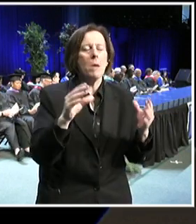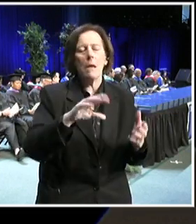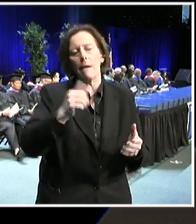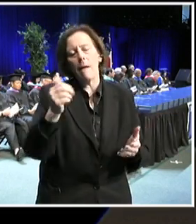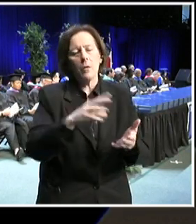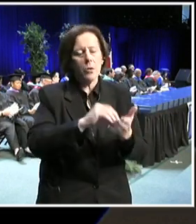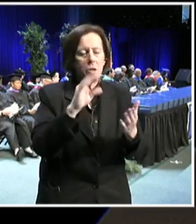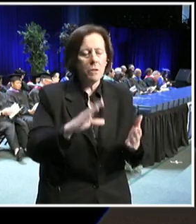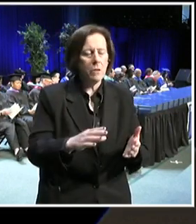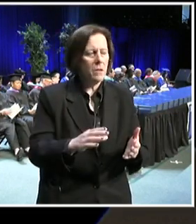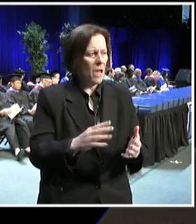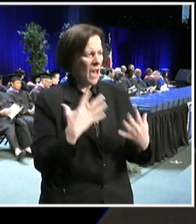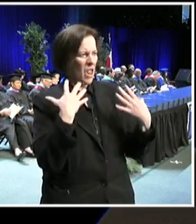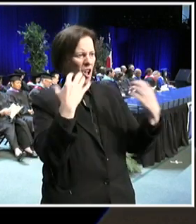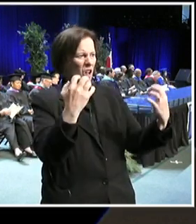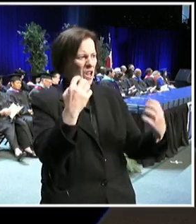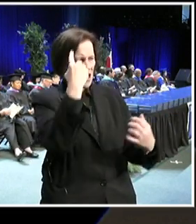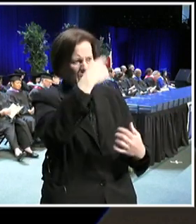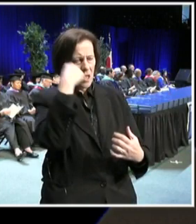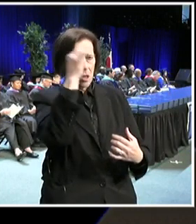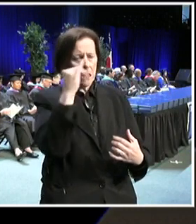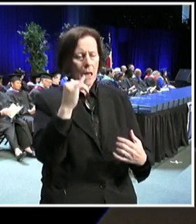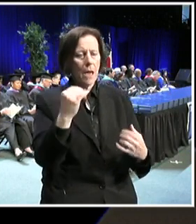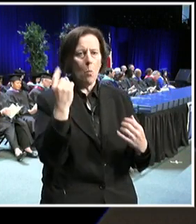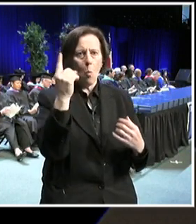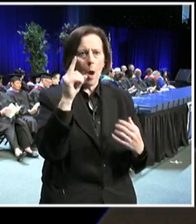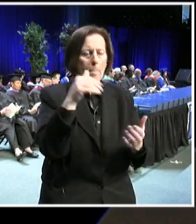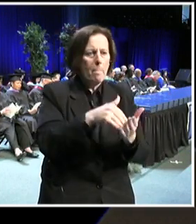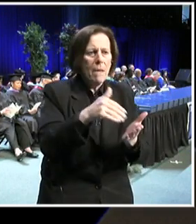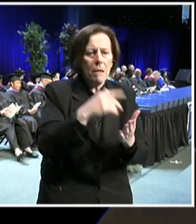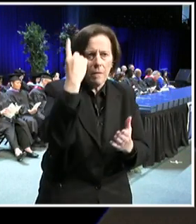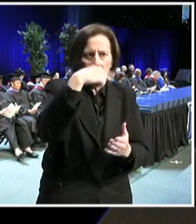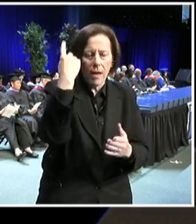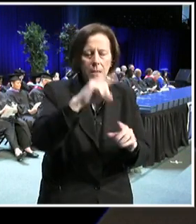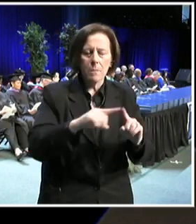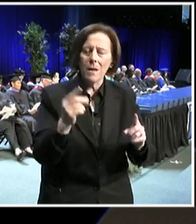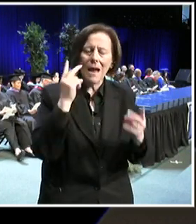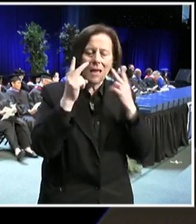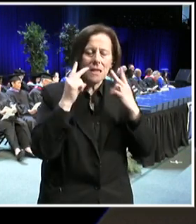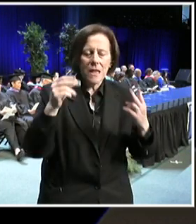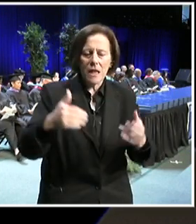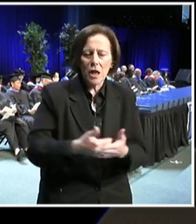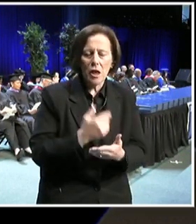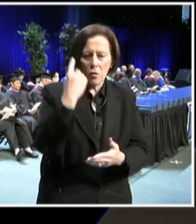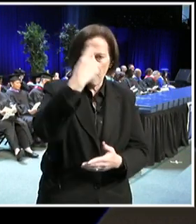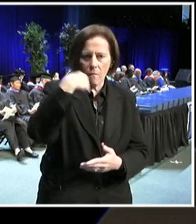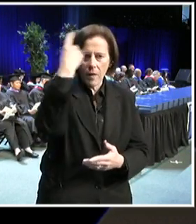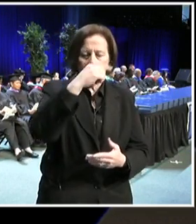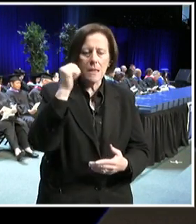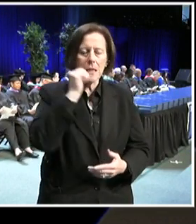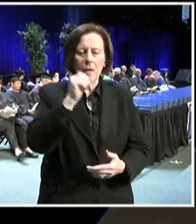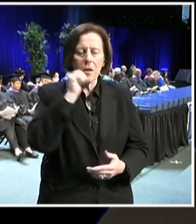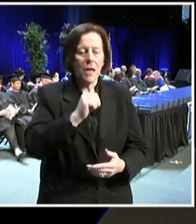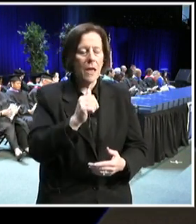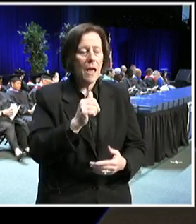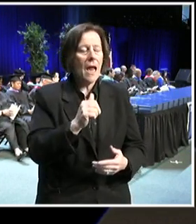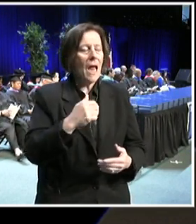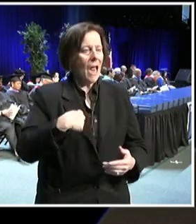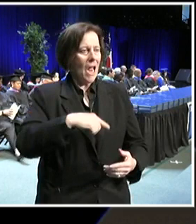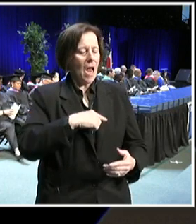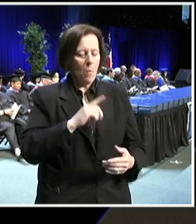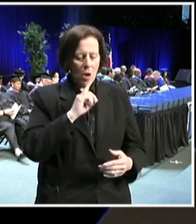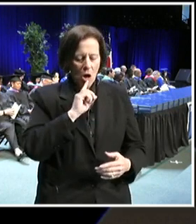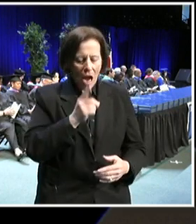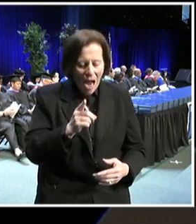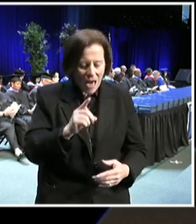like a million faces in the crowd, I always see a new lovely face every day. And alas, here we are, actually graduating. Ooh, I can